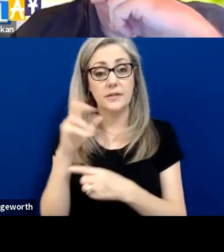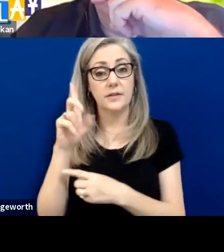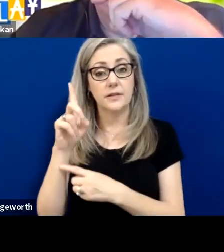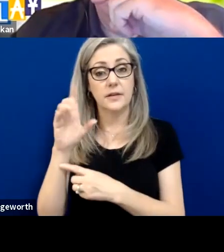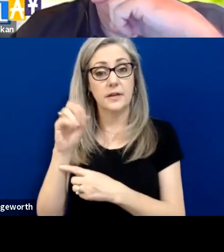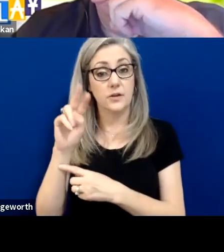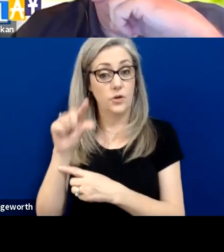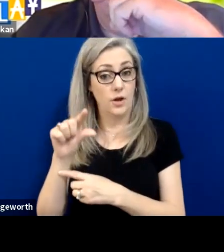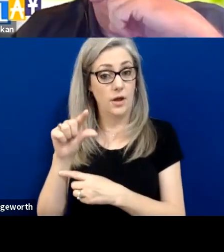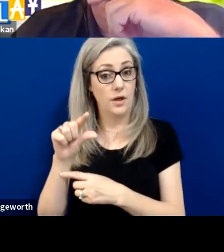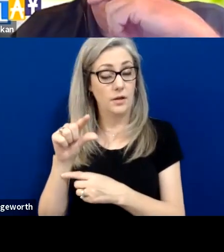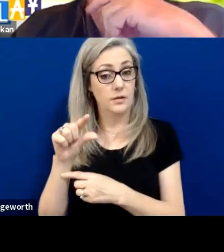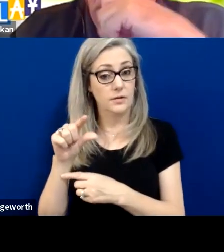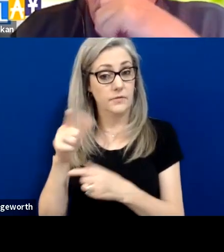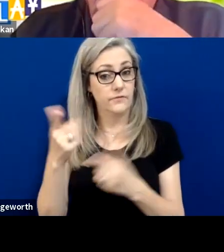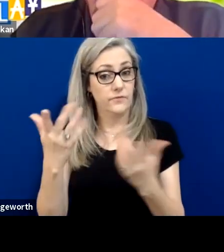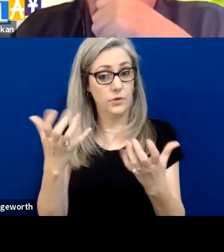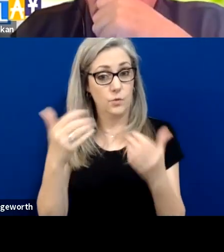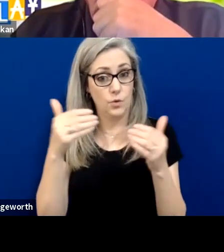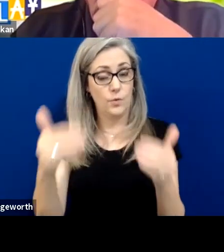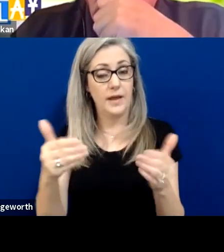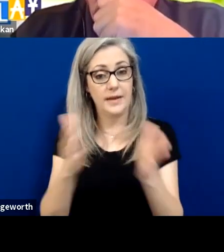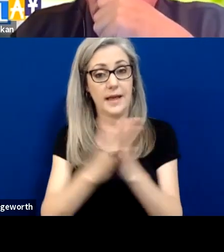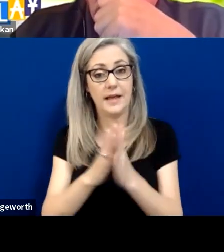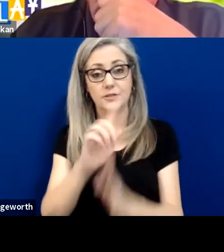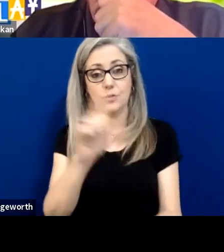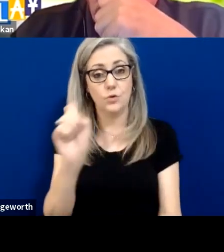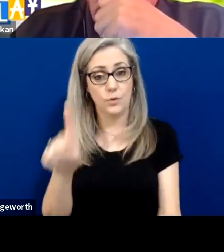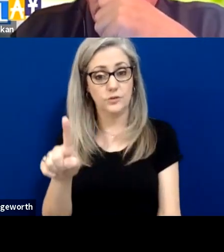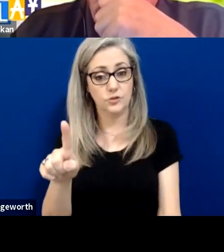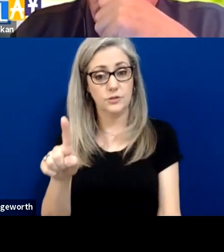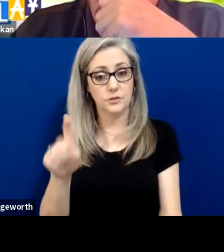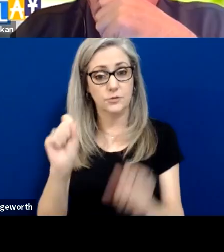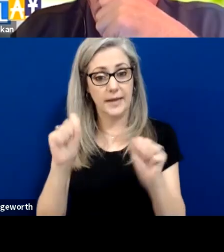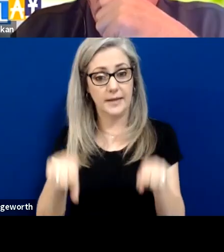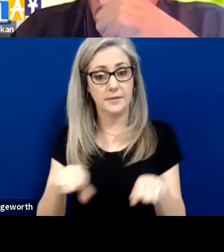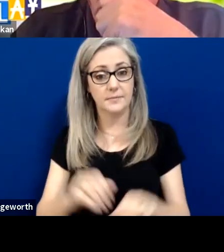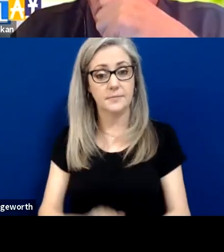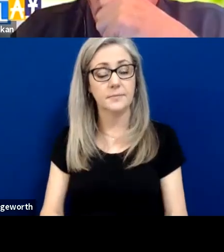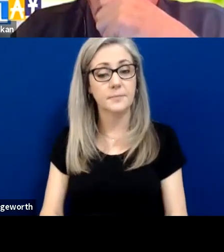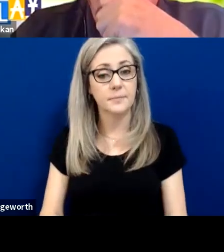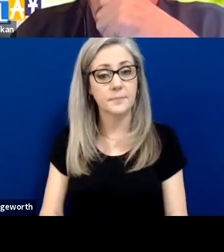if you can go ahead and ask your question, please.